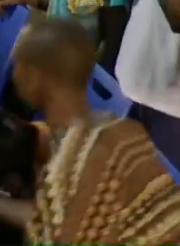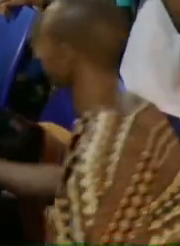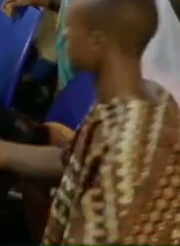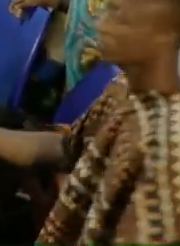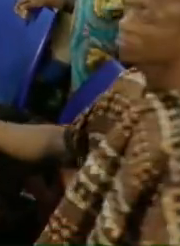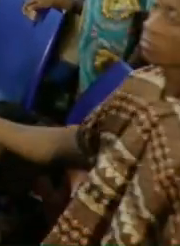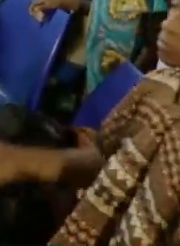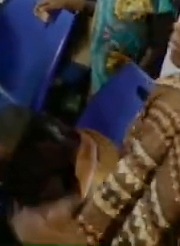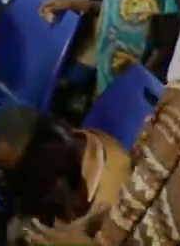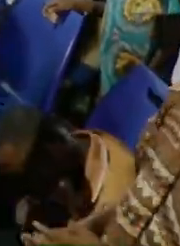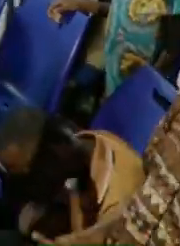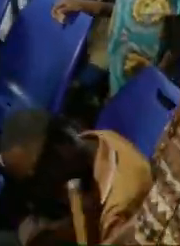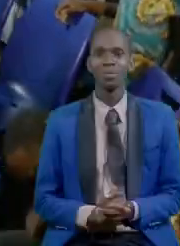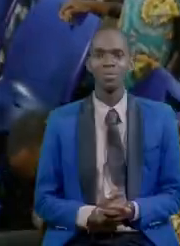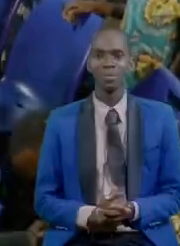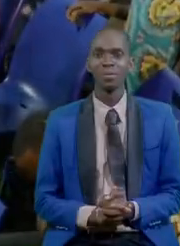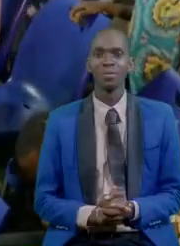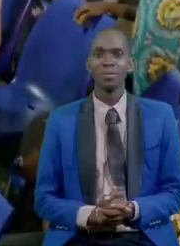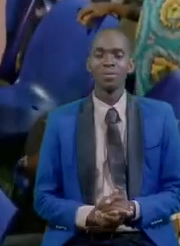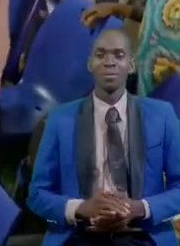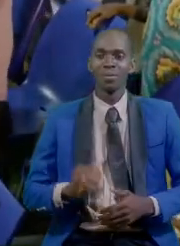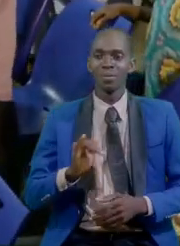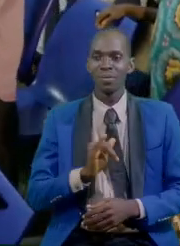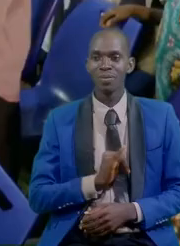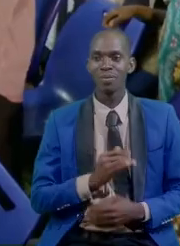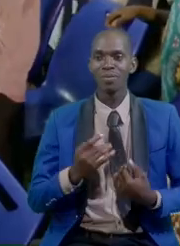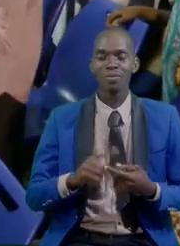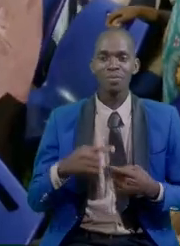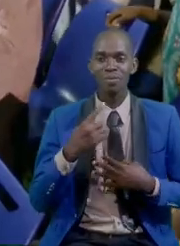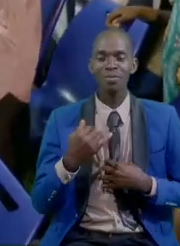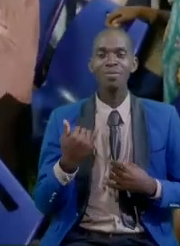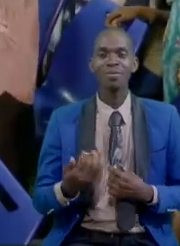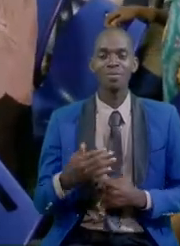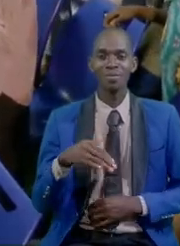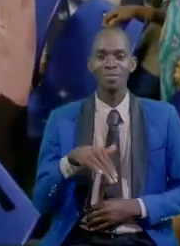I came to announce to you tonight that you are loosed already.